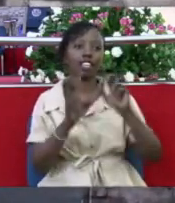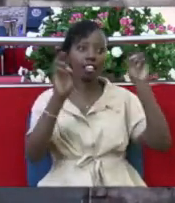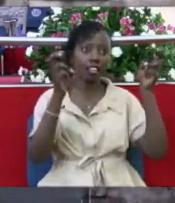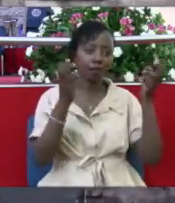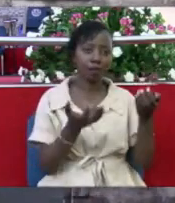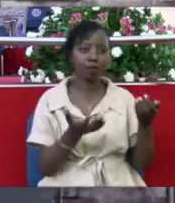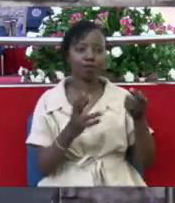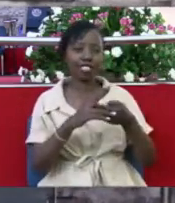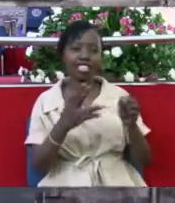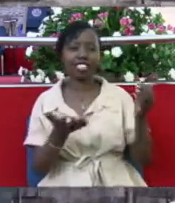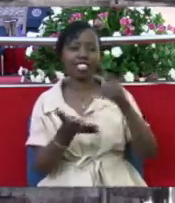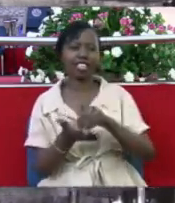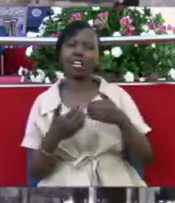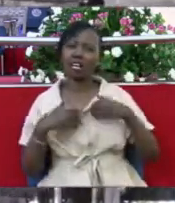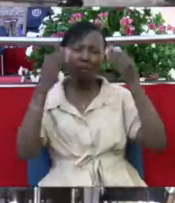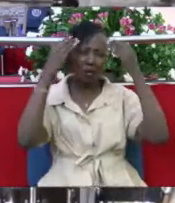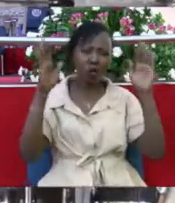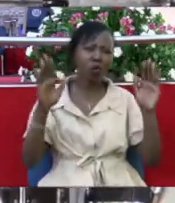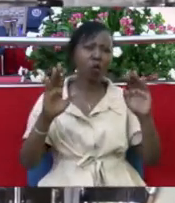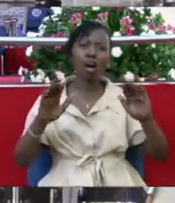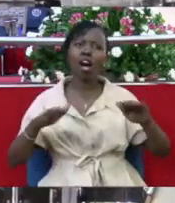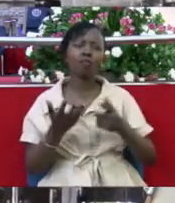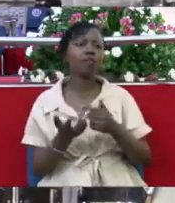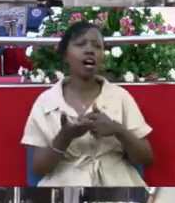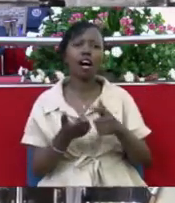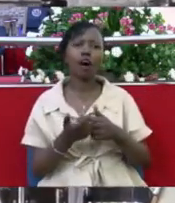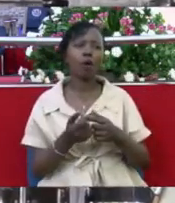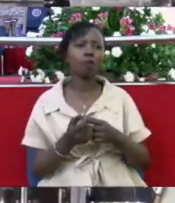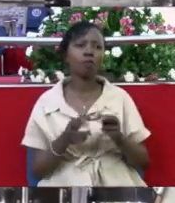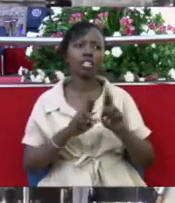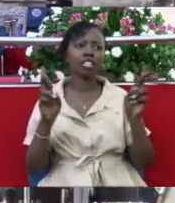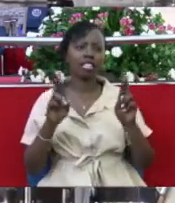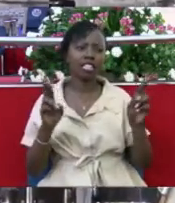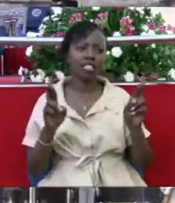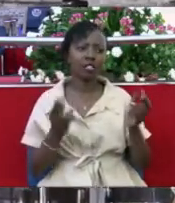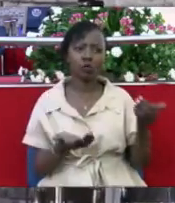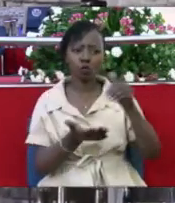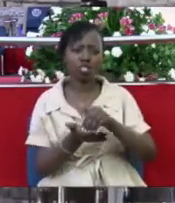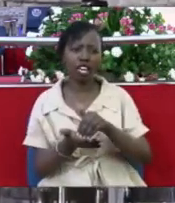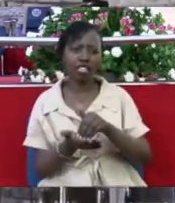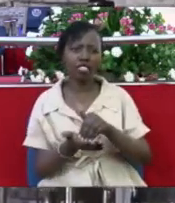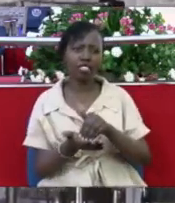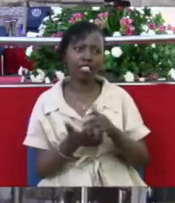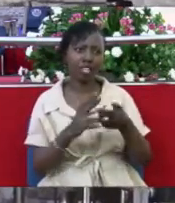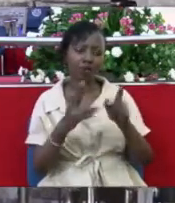how many of us are ready to restart. Na sijui kama ni wangapi wetu wako tayari kuanza. So my topic